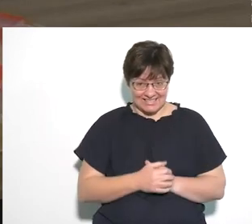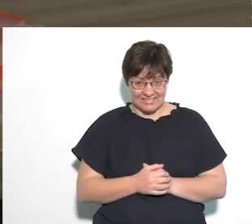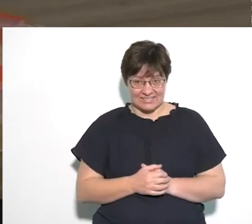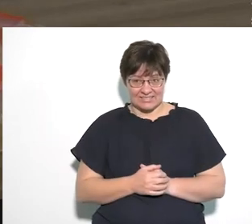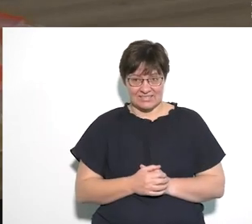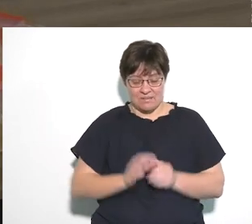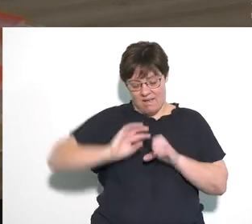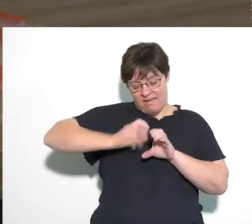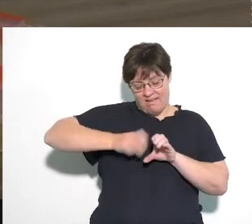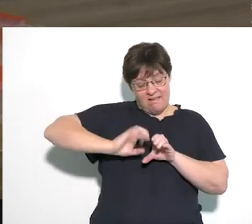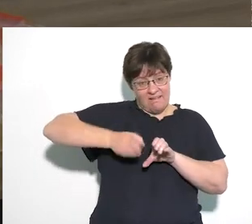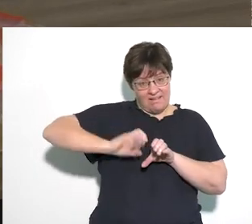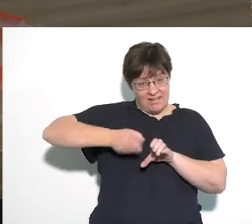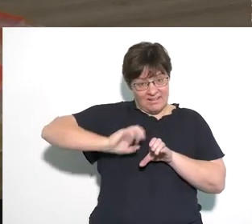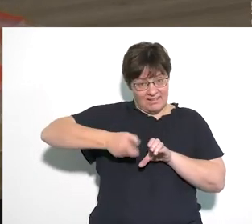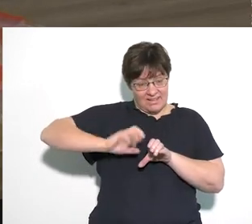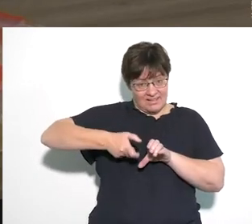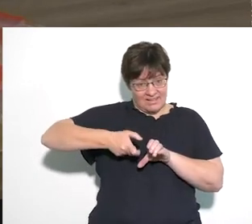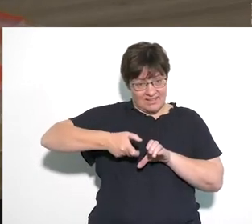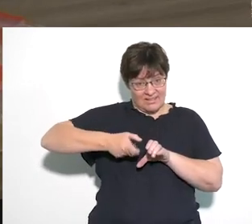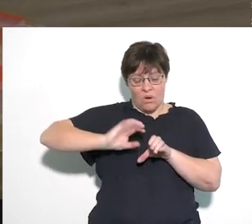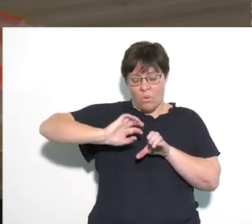the next bread bag, and I twist.